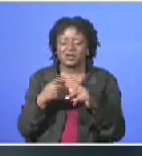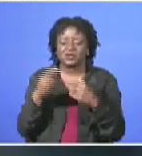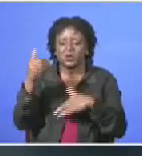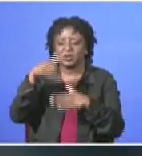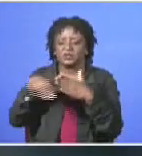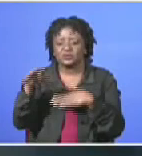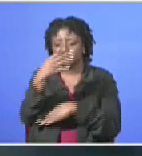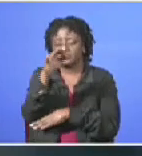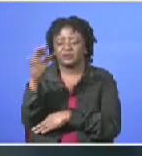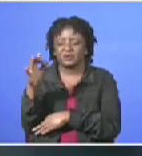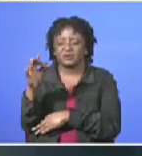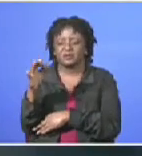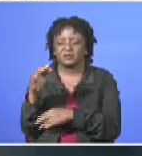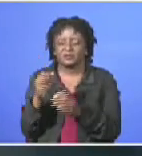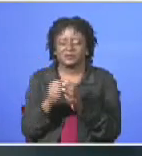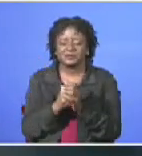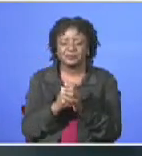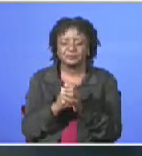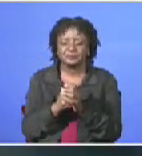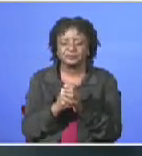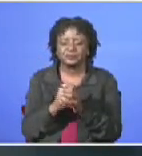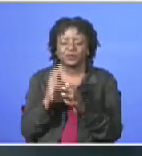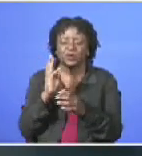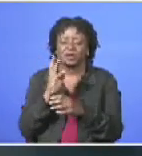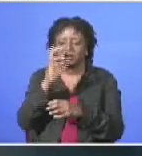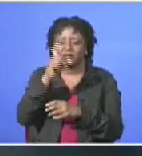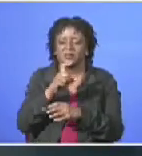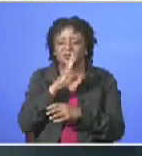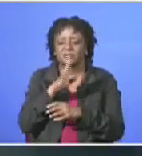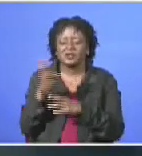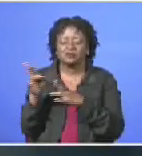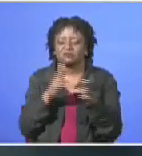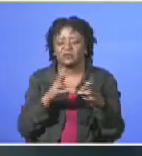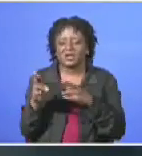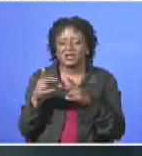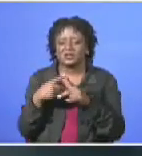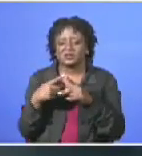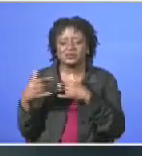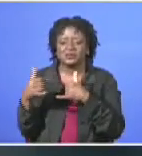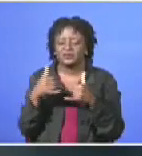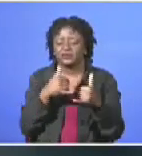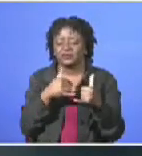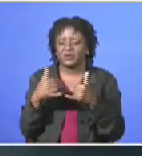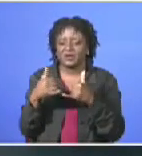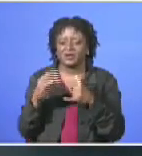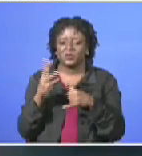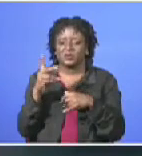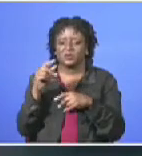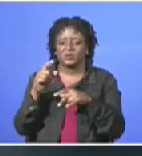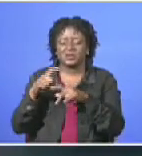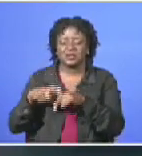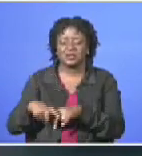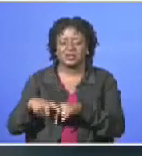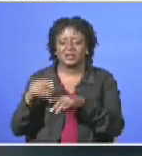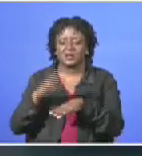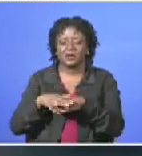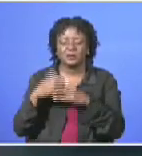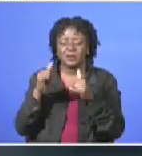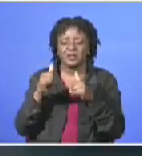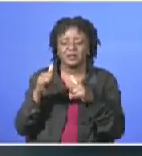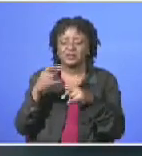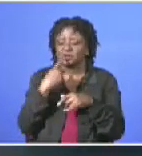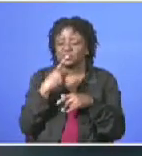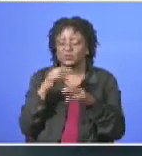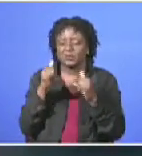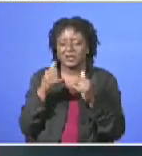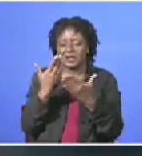and we better not have butter knives. We better be ready to fight. And so we're going to lean on the players that played in it last